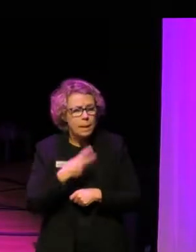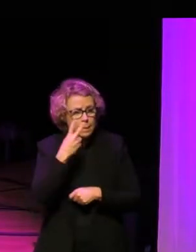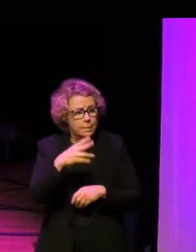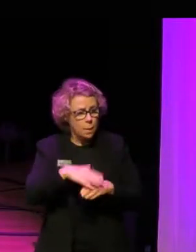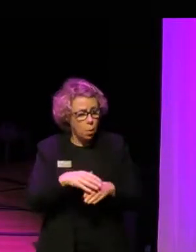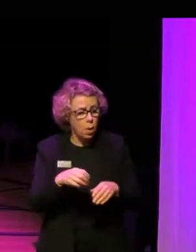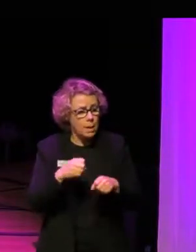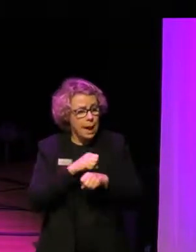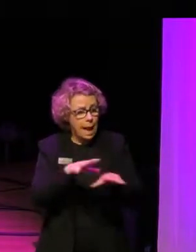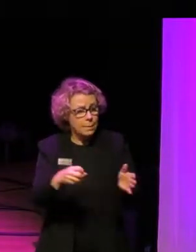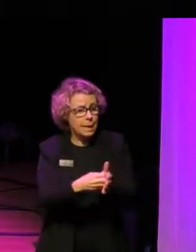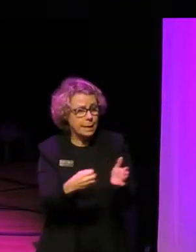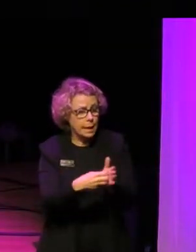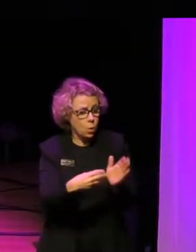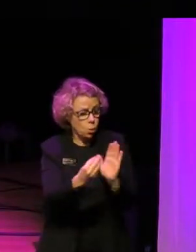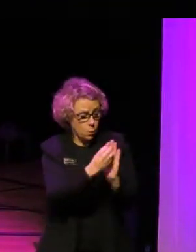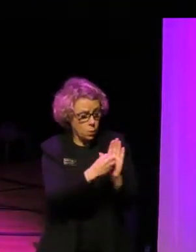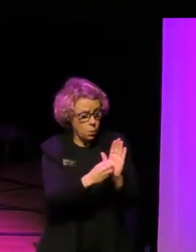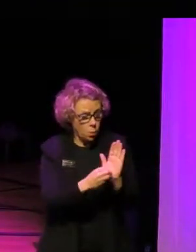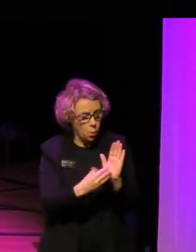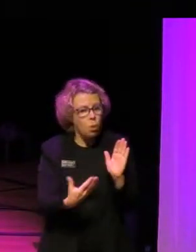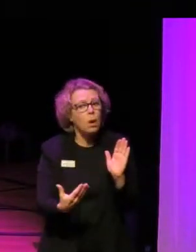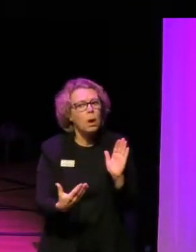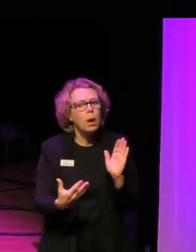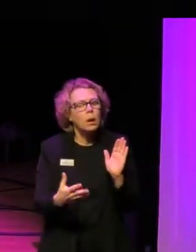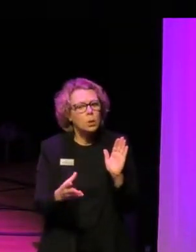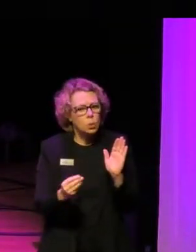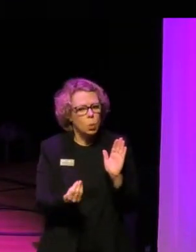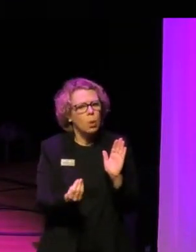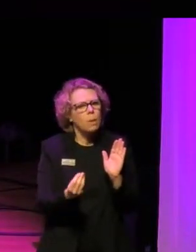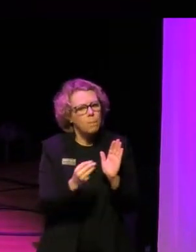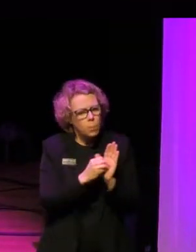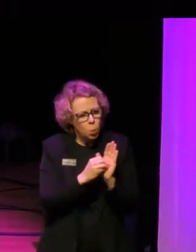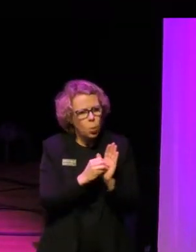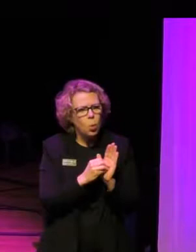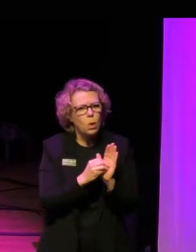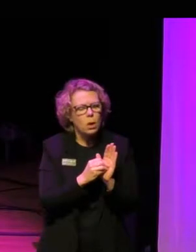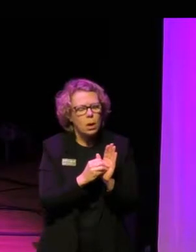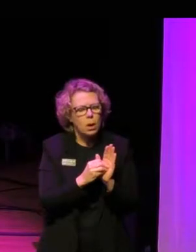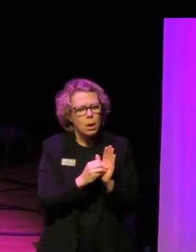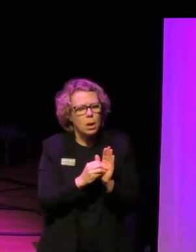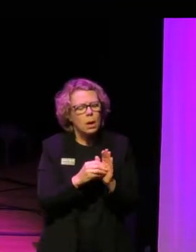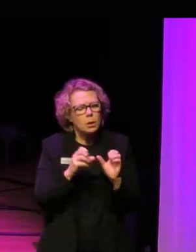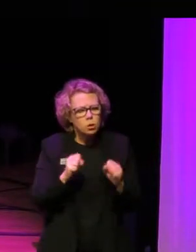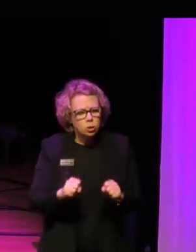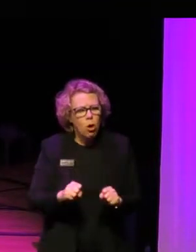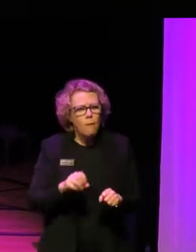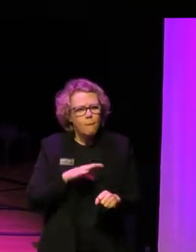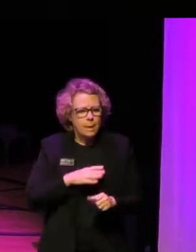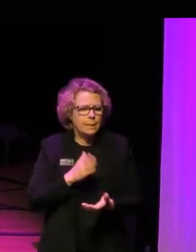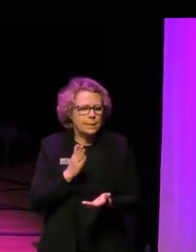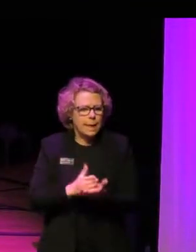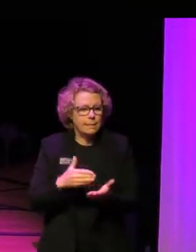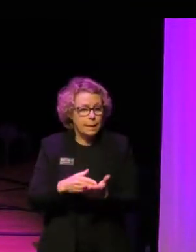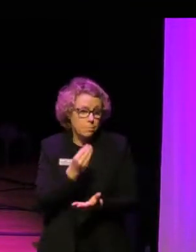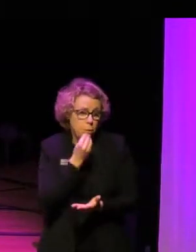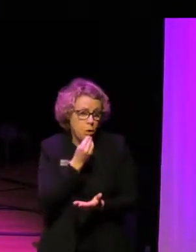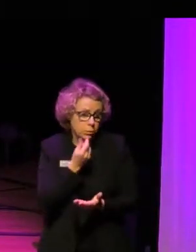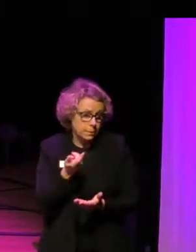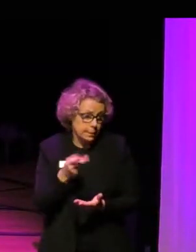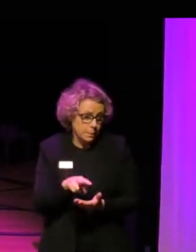Human Rights, it has all sorts of rights, including the right to food.